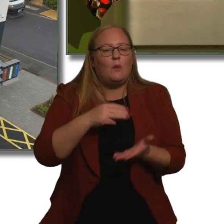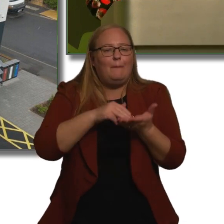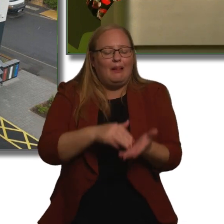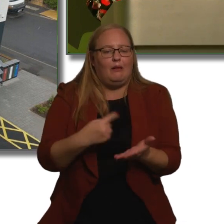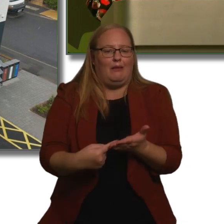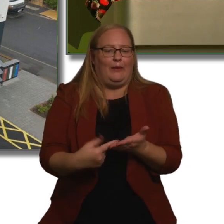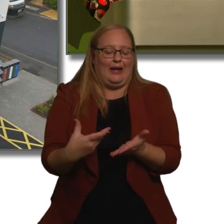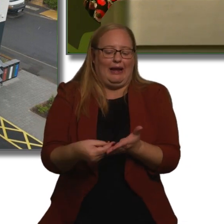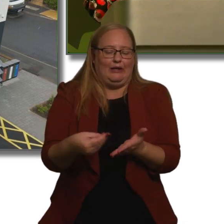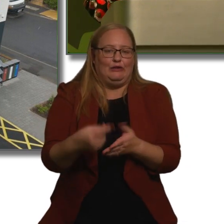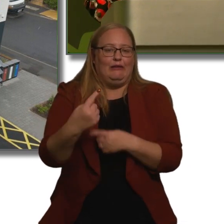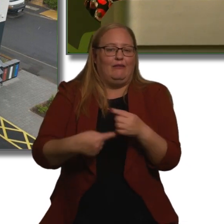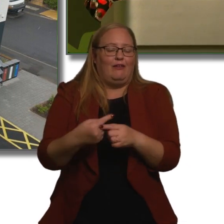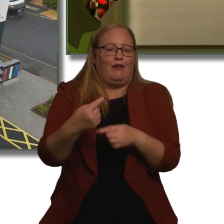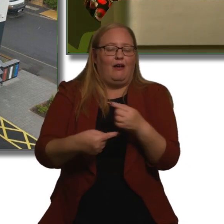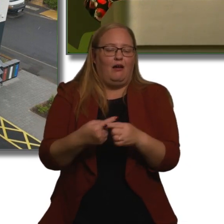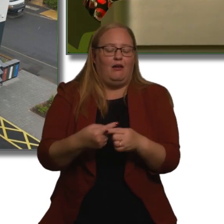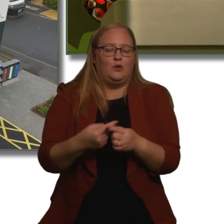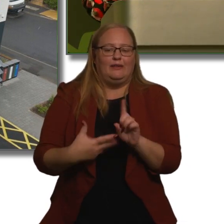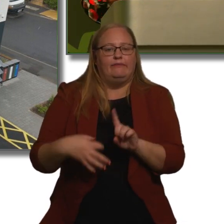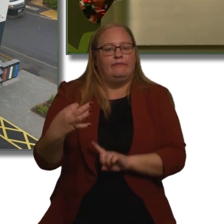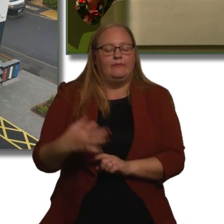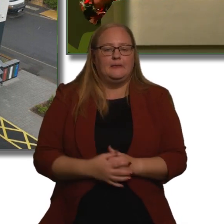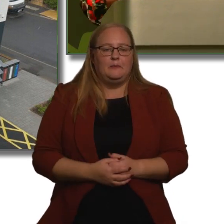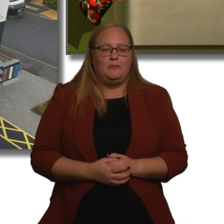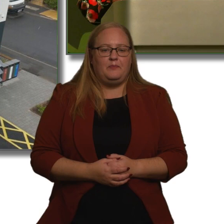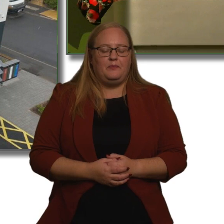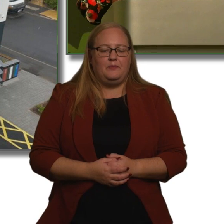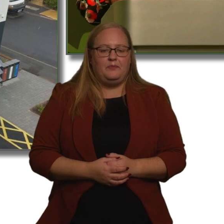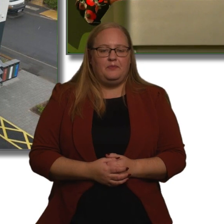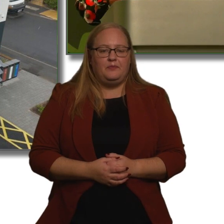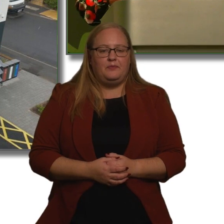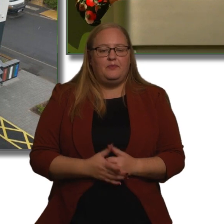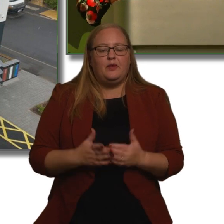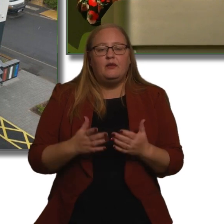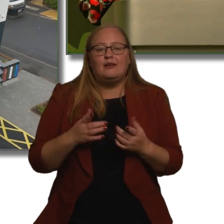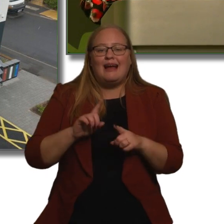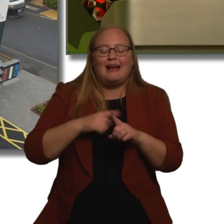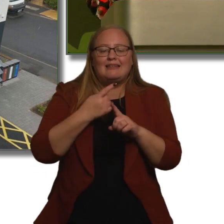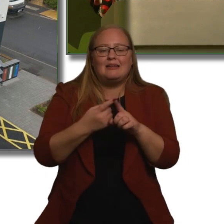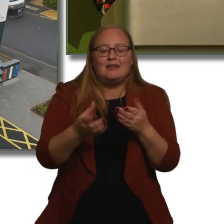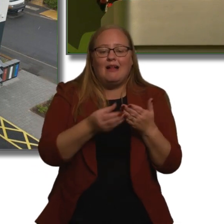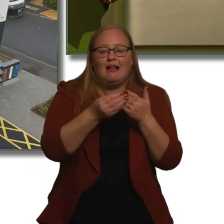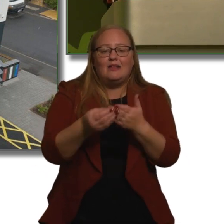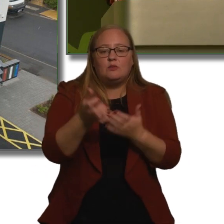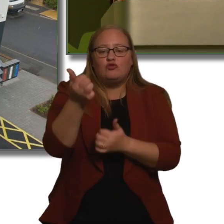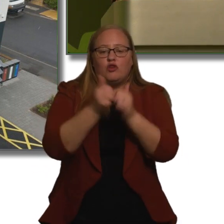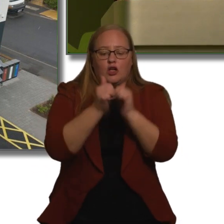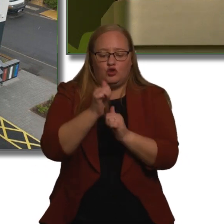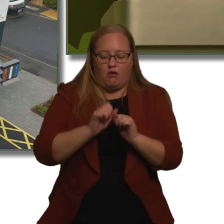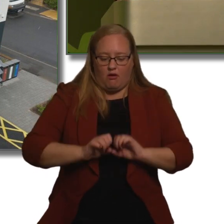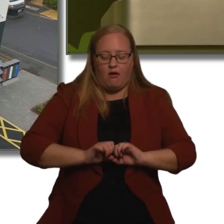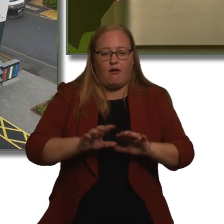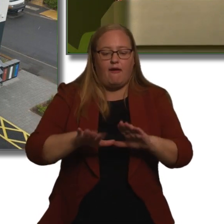annum to the fund. We introduced a new executive and leadership structure at the half